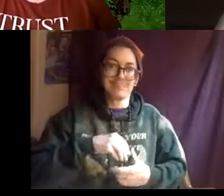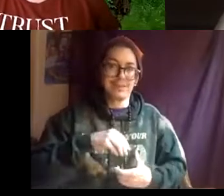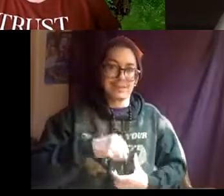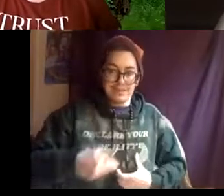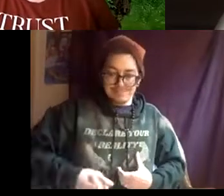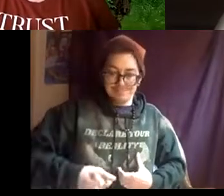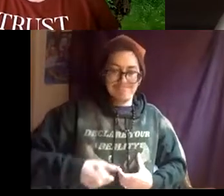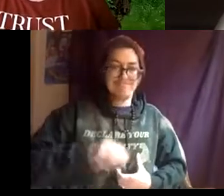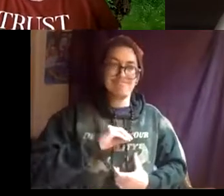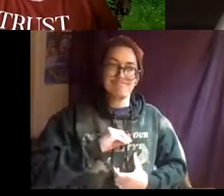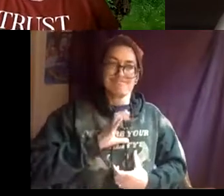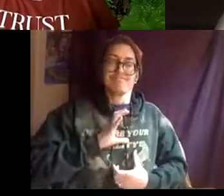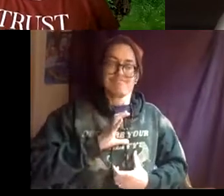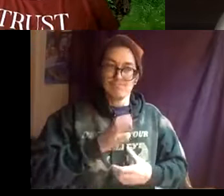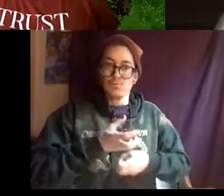boundaries.